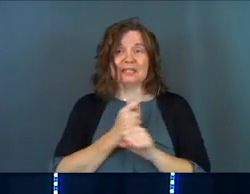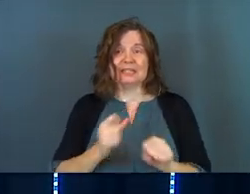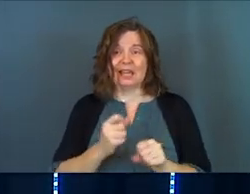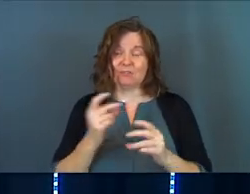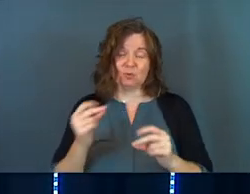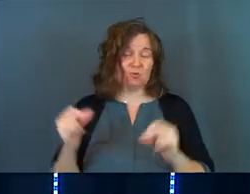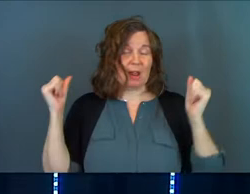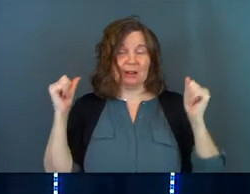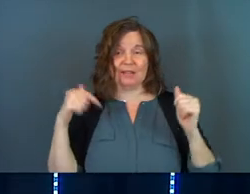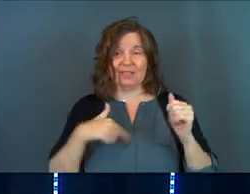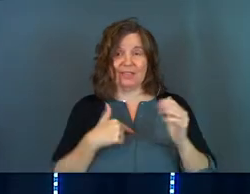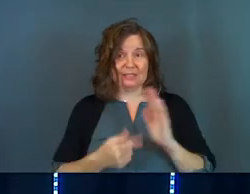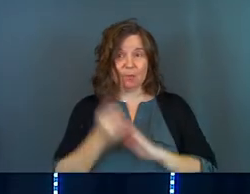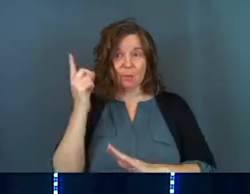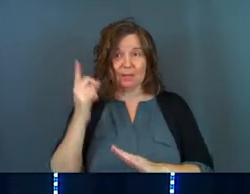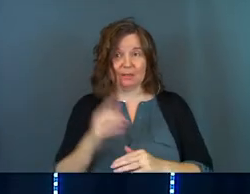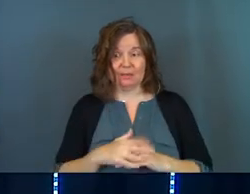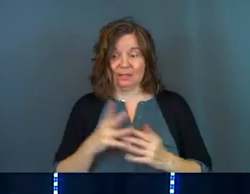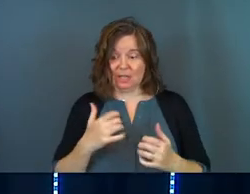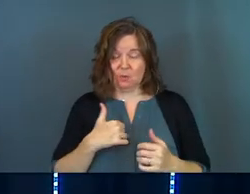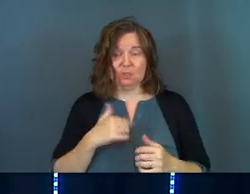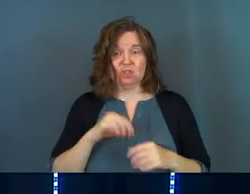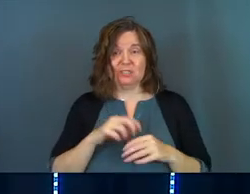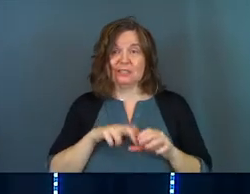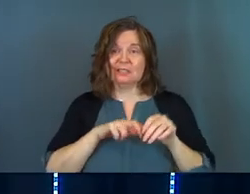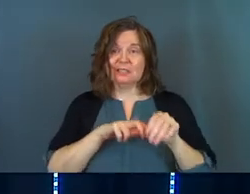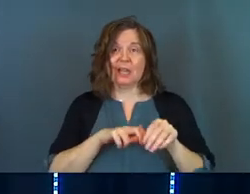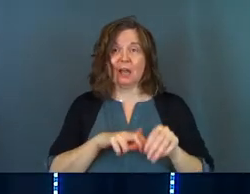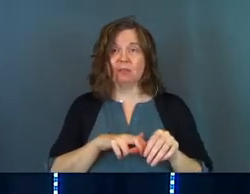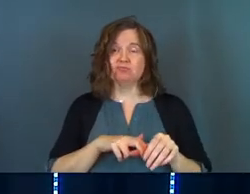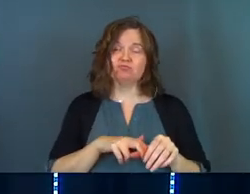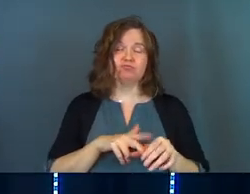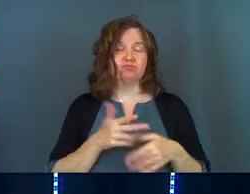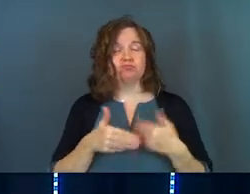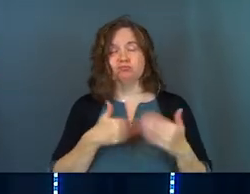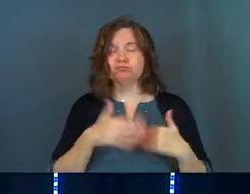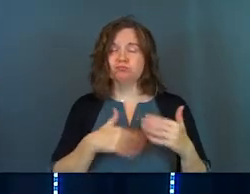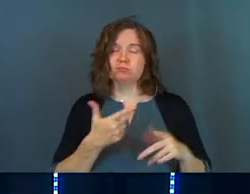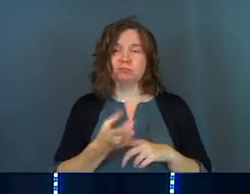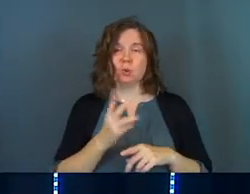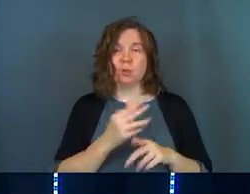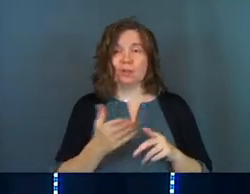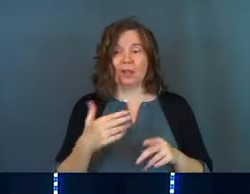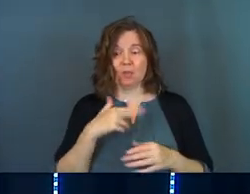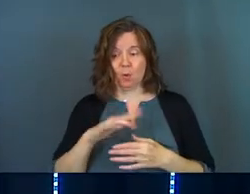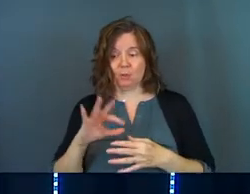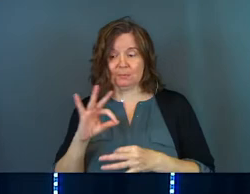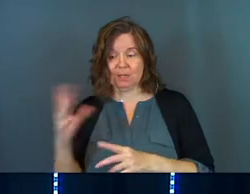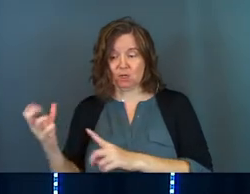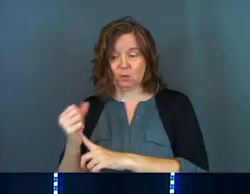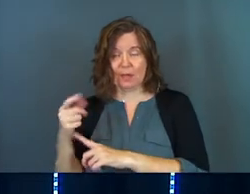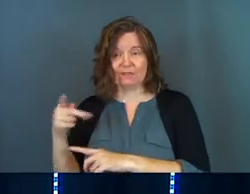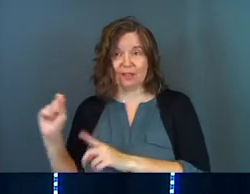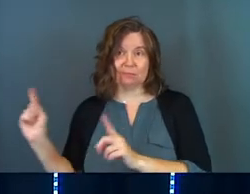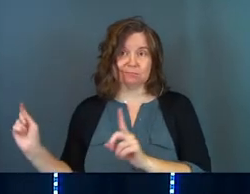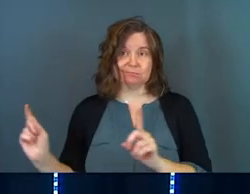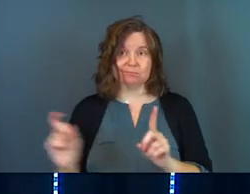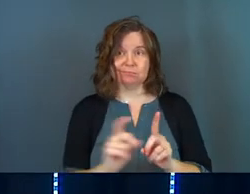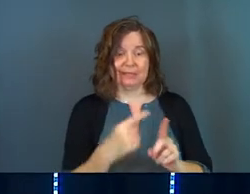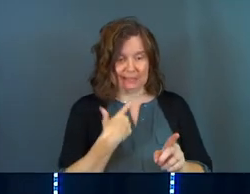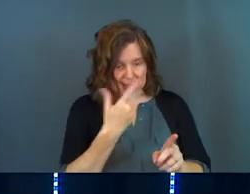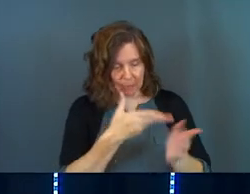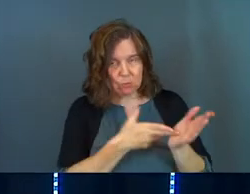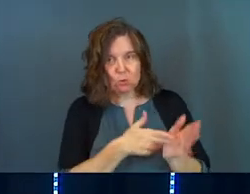saved radically right in this moment. He was just in his carriage minding his own business. The Holy Spirit grabs Philip and says, tell